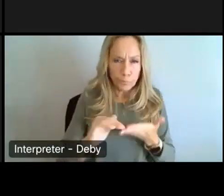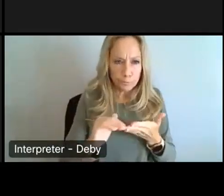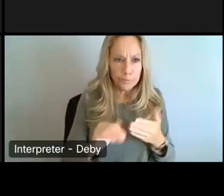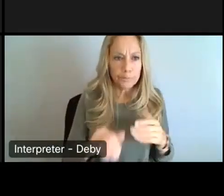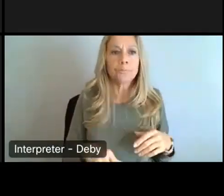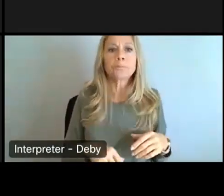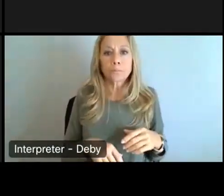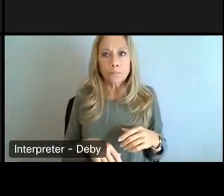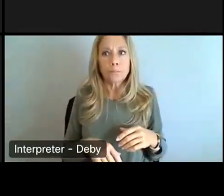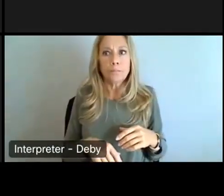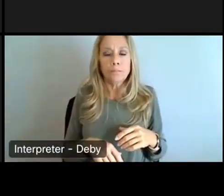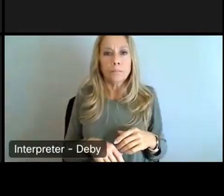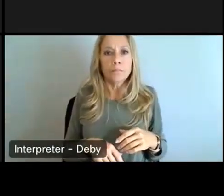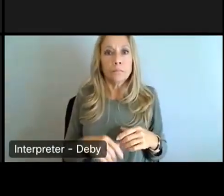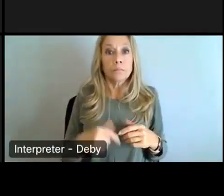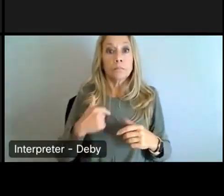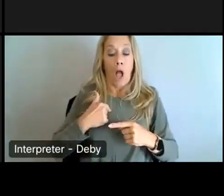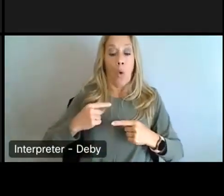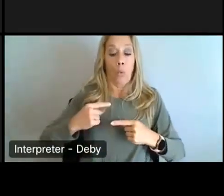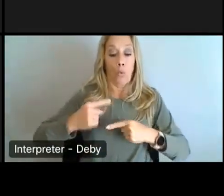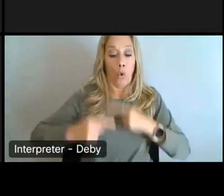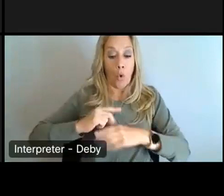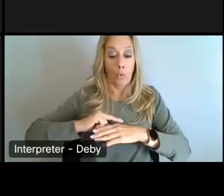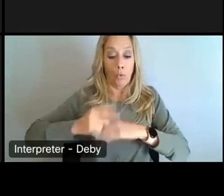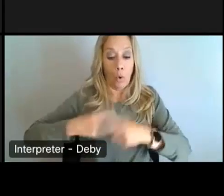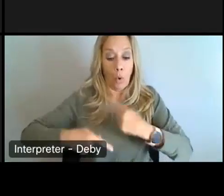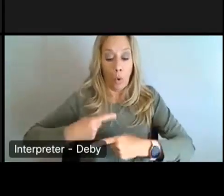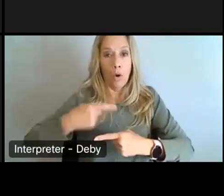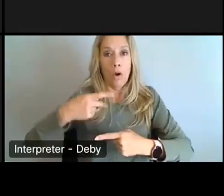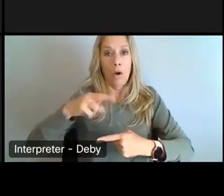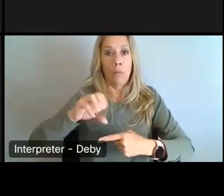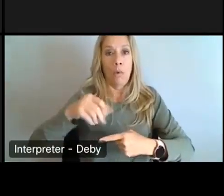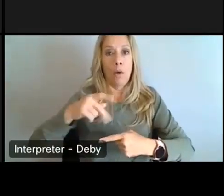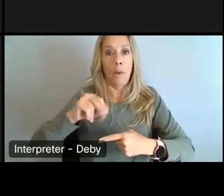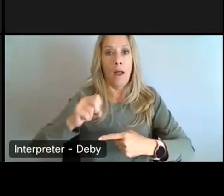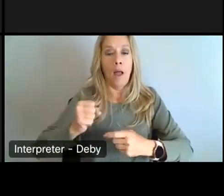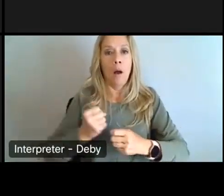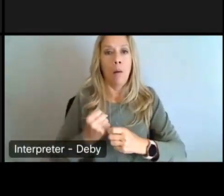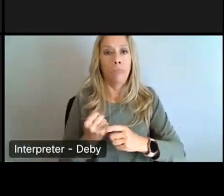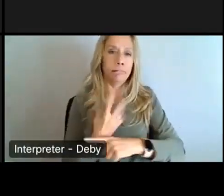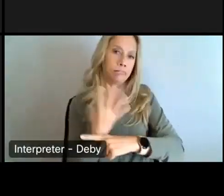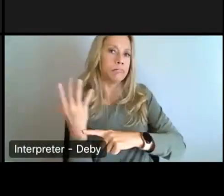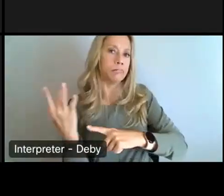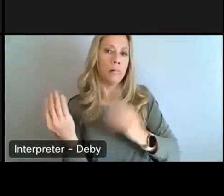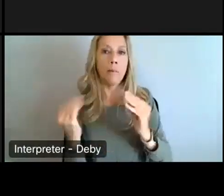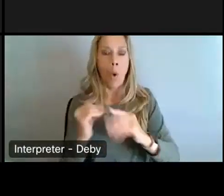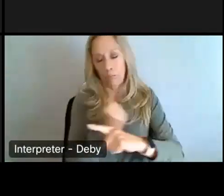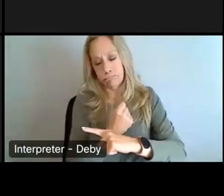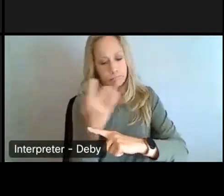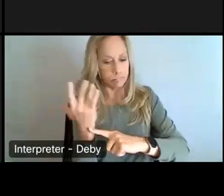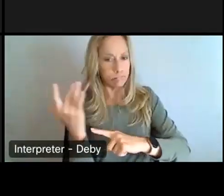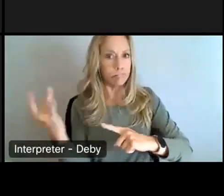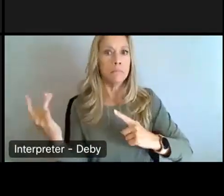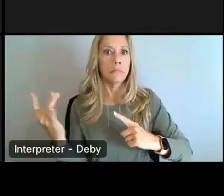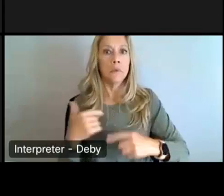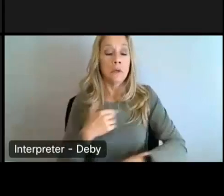every time I would roll, the propane would reignite on my uniform, and I just stayed burning to the point where my muscles kind